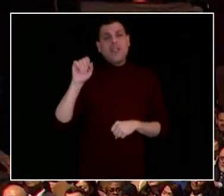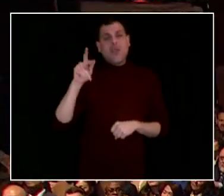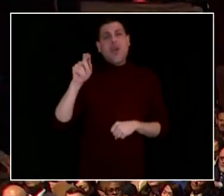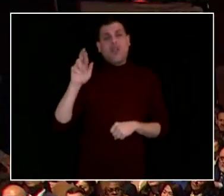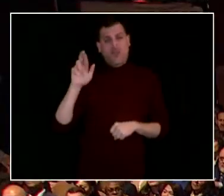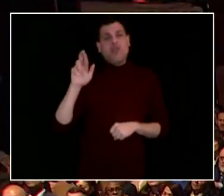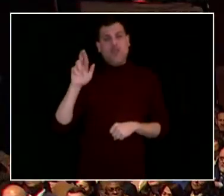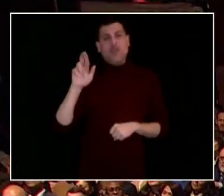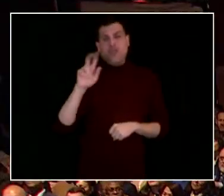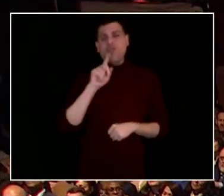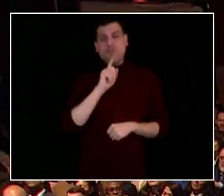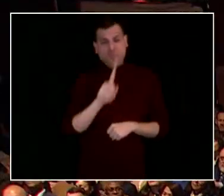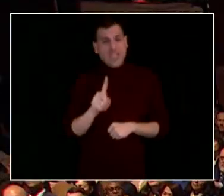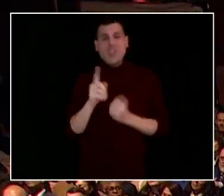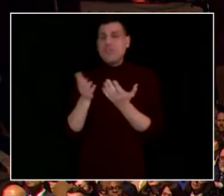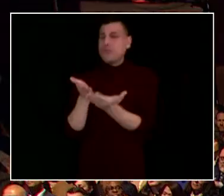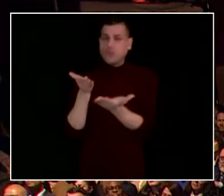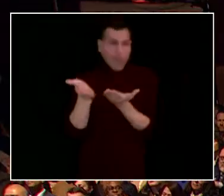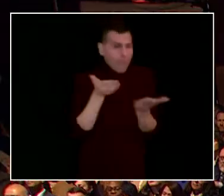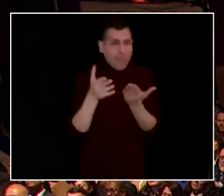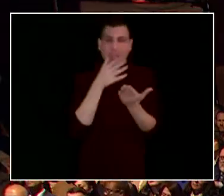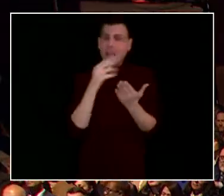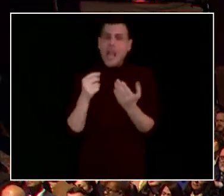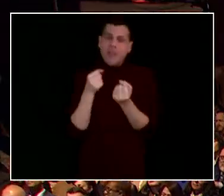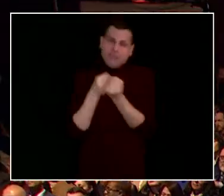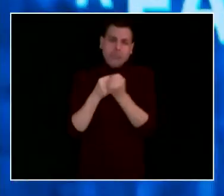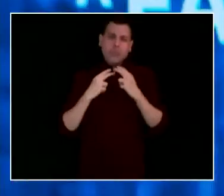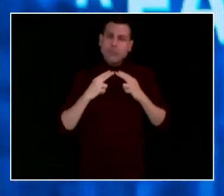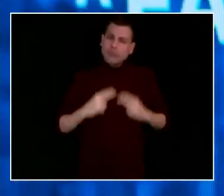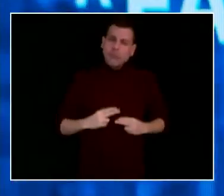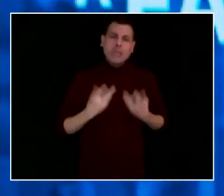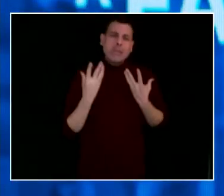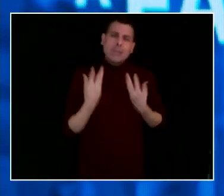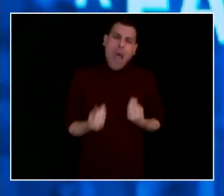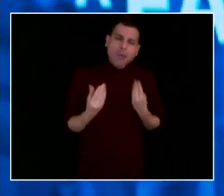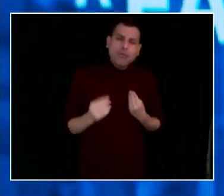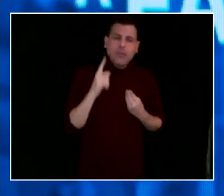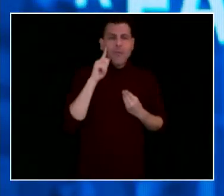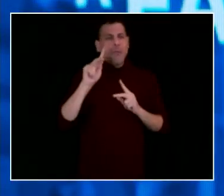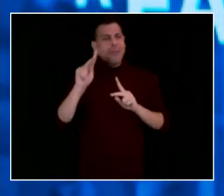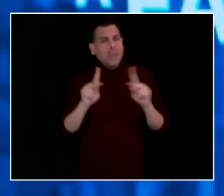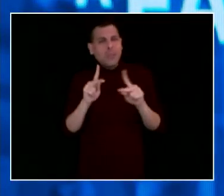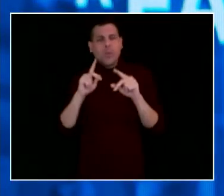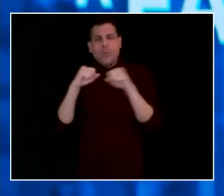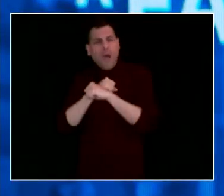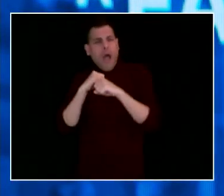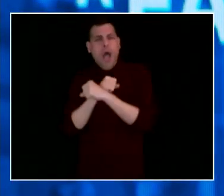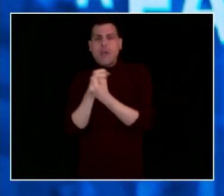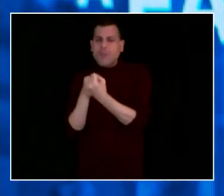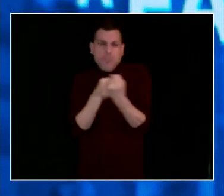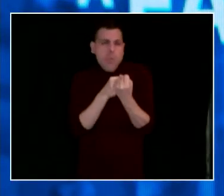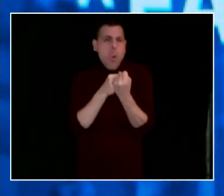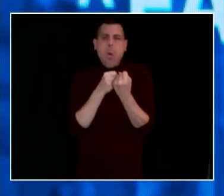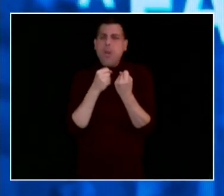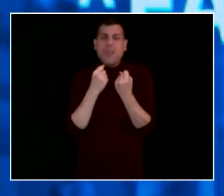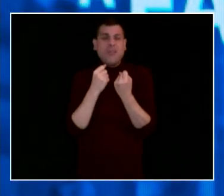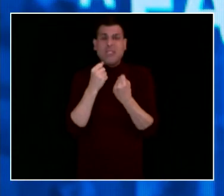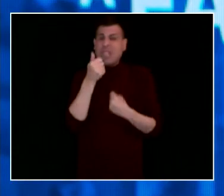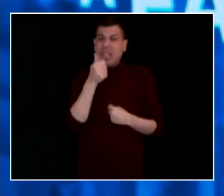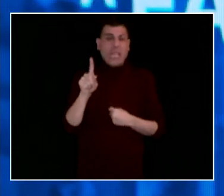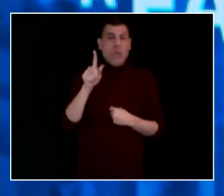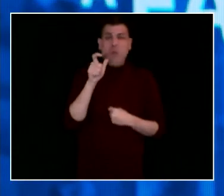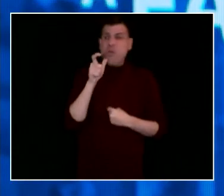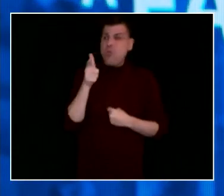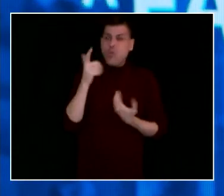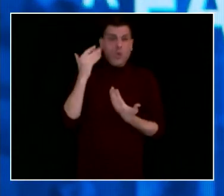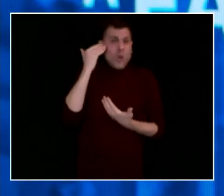and humanitarian full of hope and compassion for his fellow man. We send prayers to all who knew and loved him and